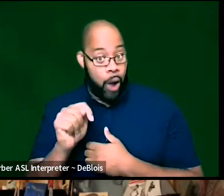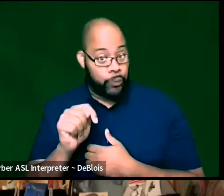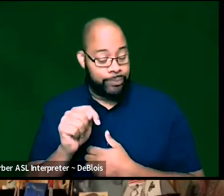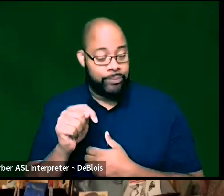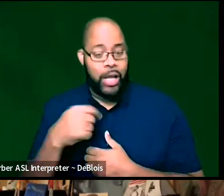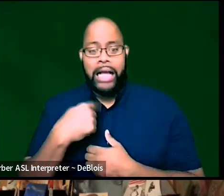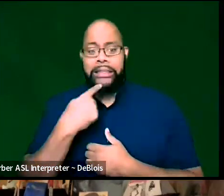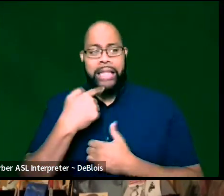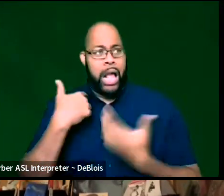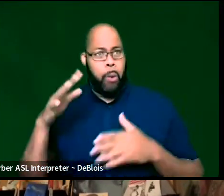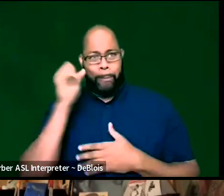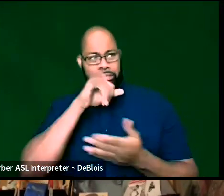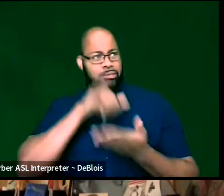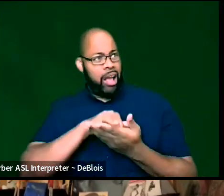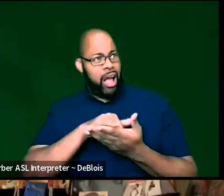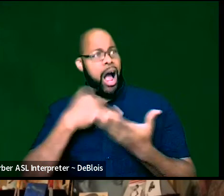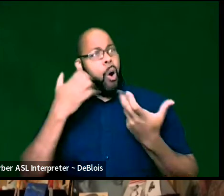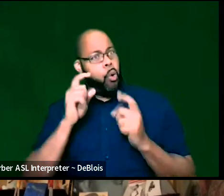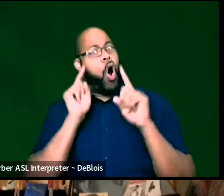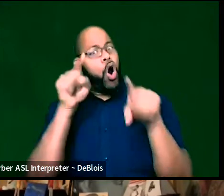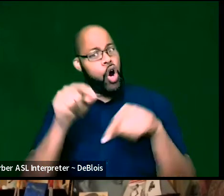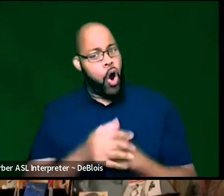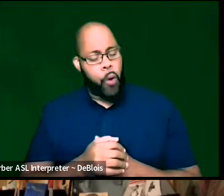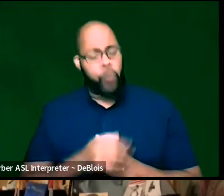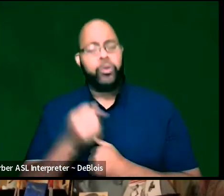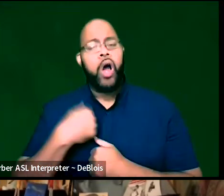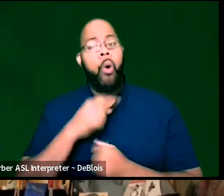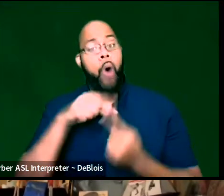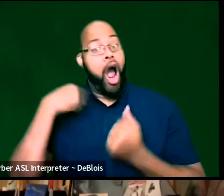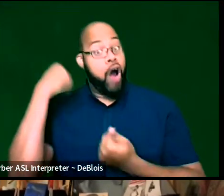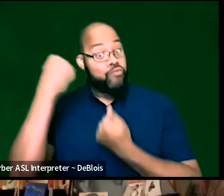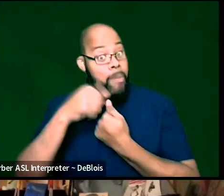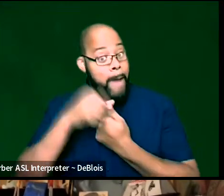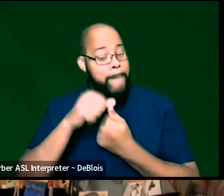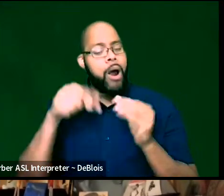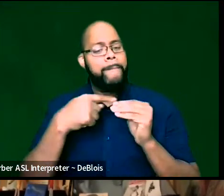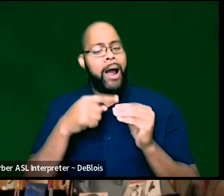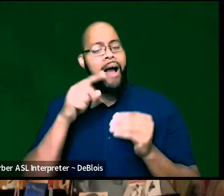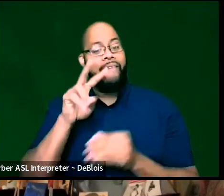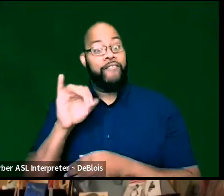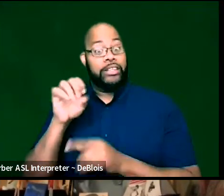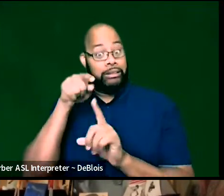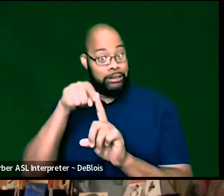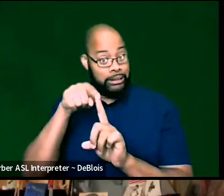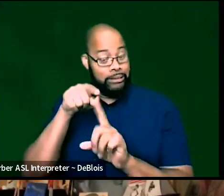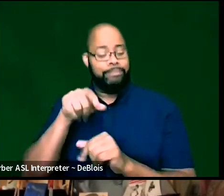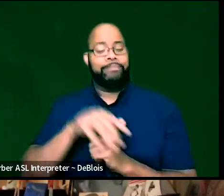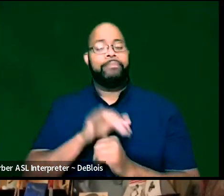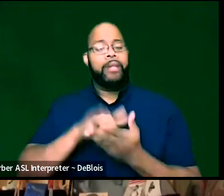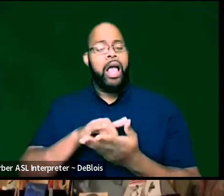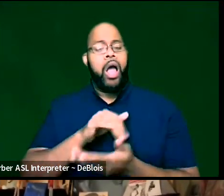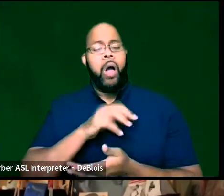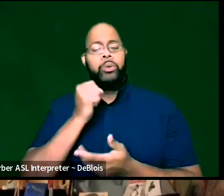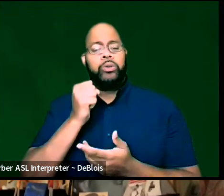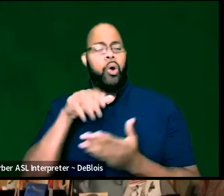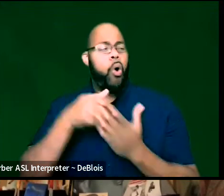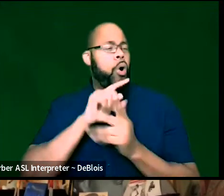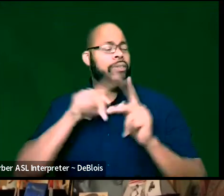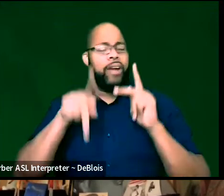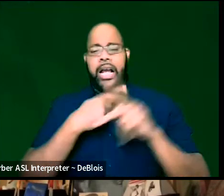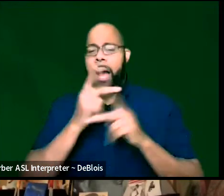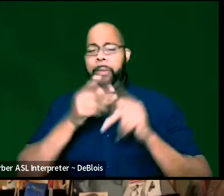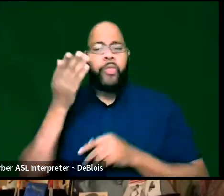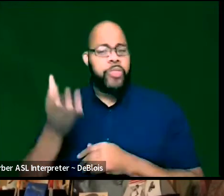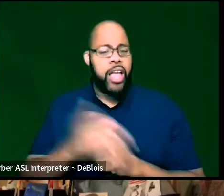So I said, I don't want to miss out on this. I want to go. And what I remember about Vince Leggett is that there were all types of people